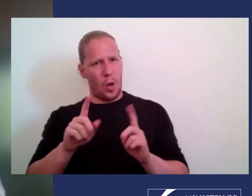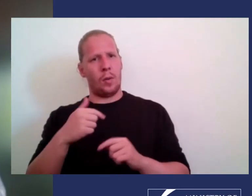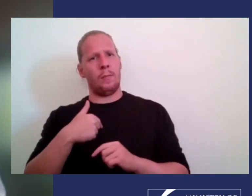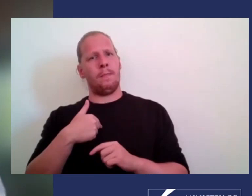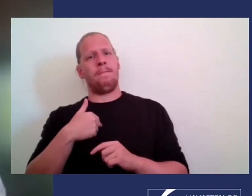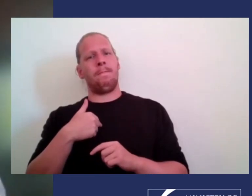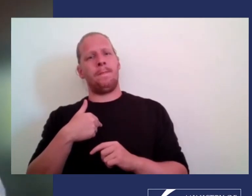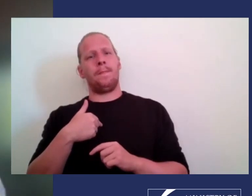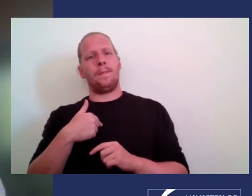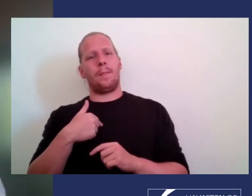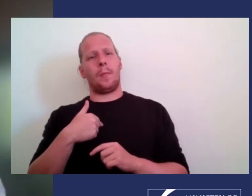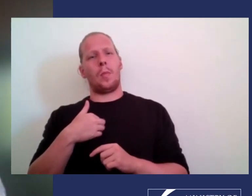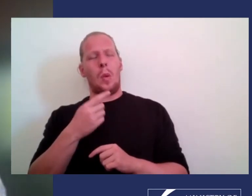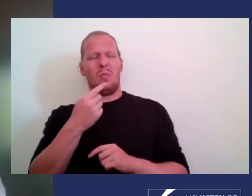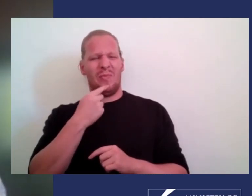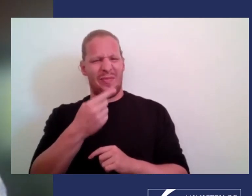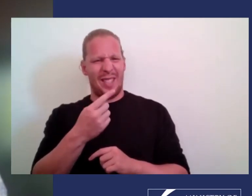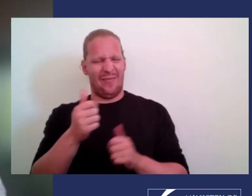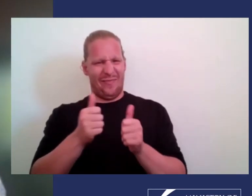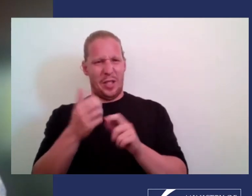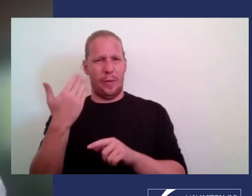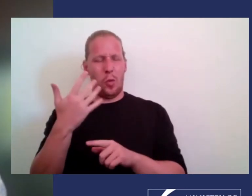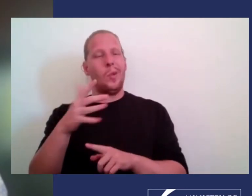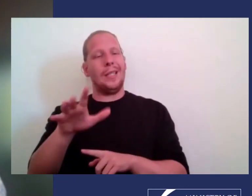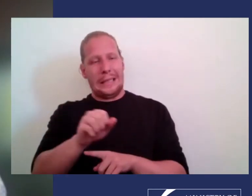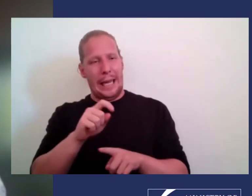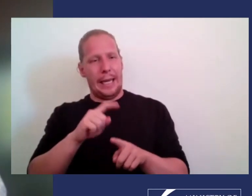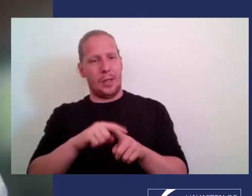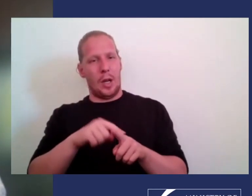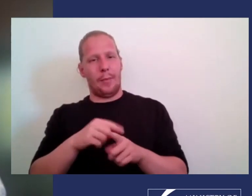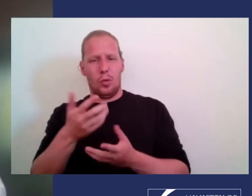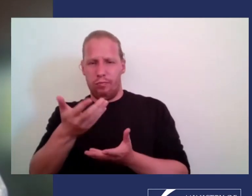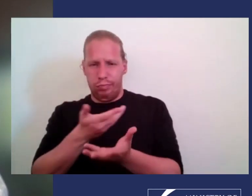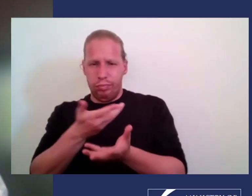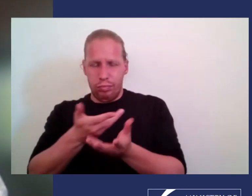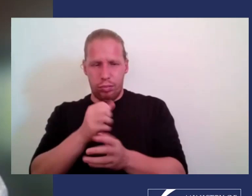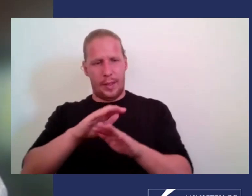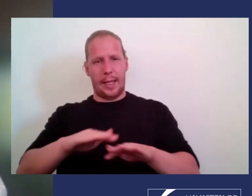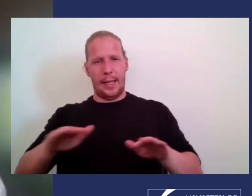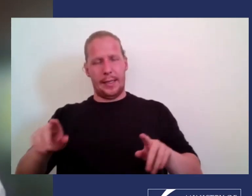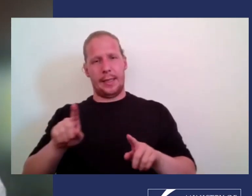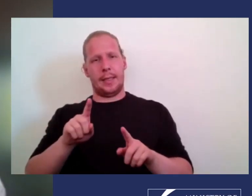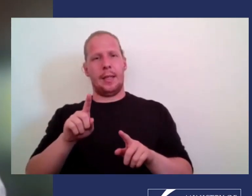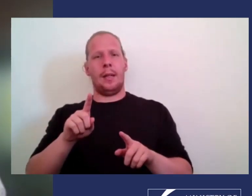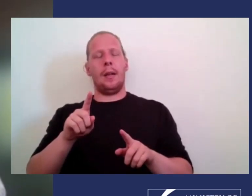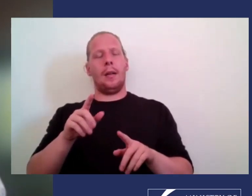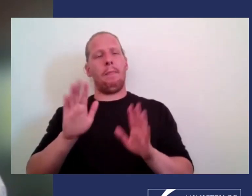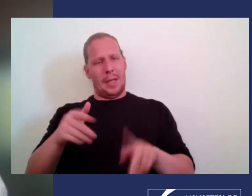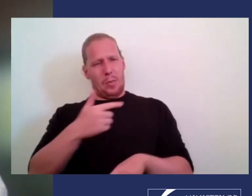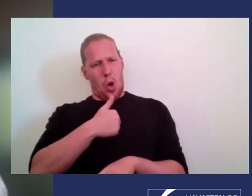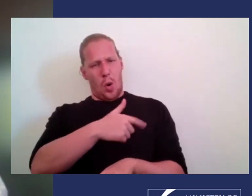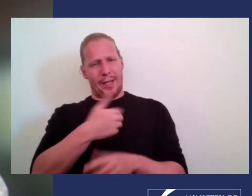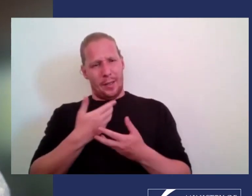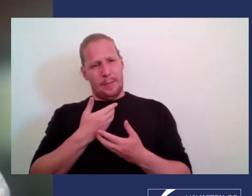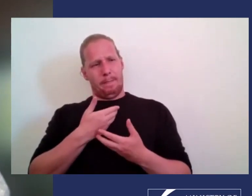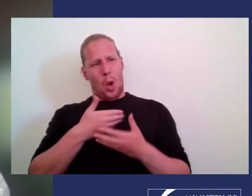just as we've heard already, to take time and talk to your kids, talk them through, be real honest,